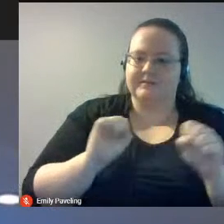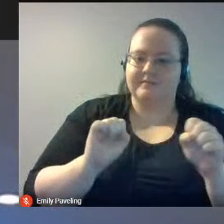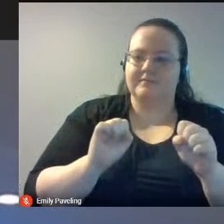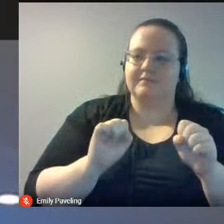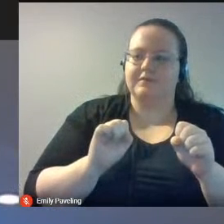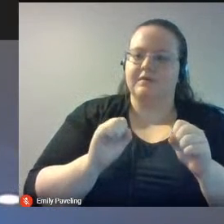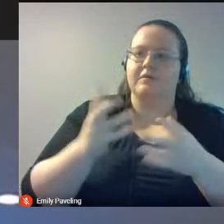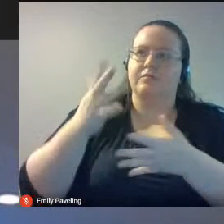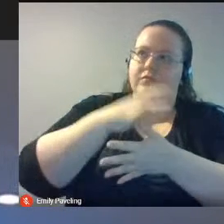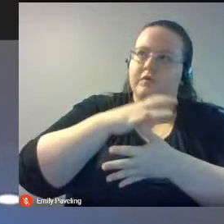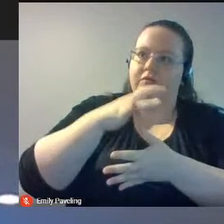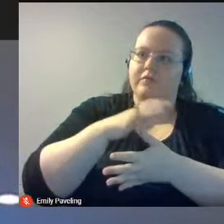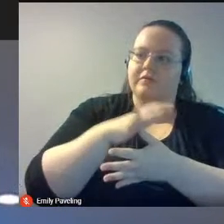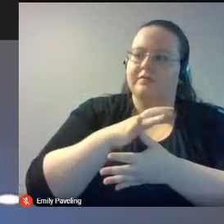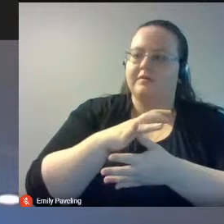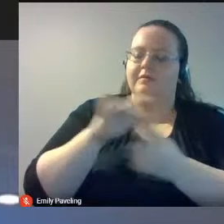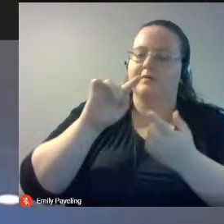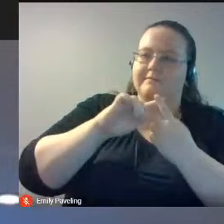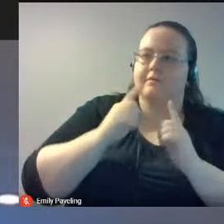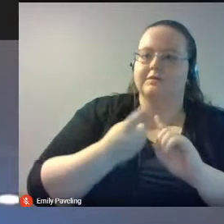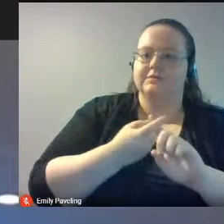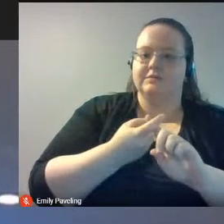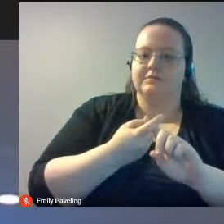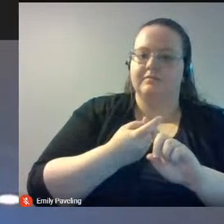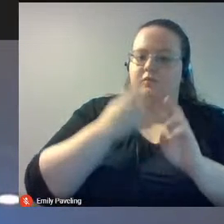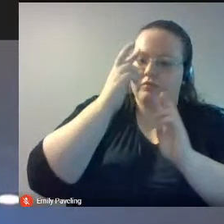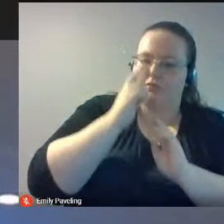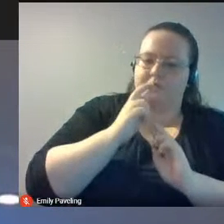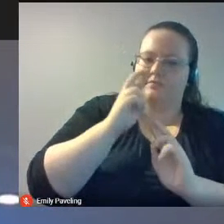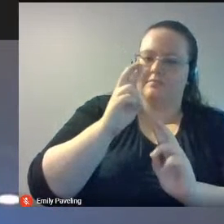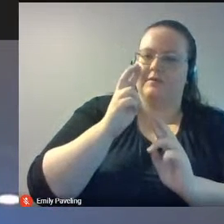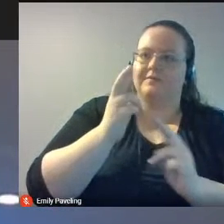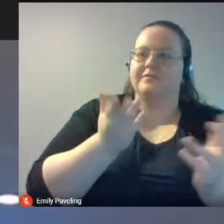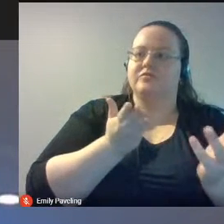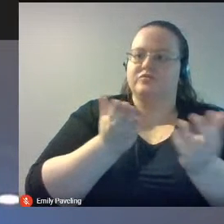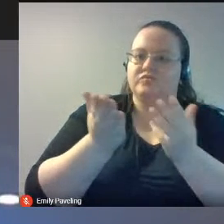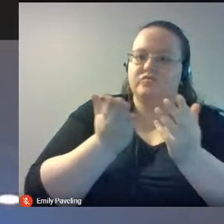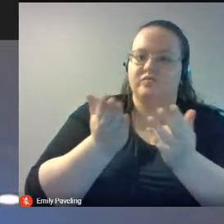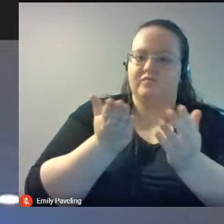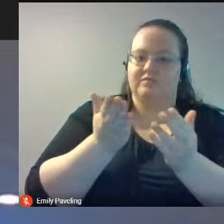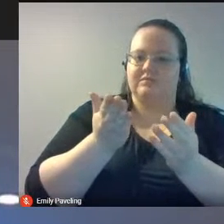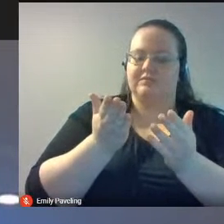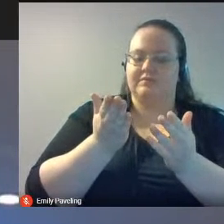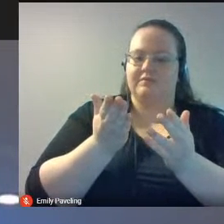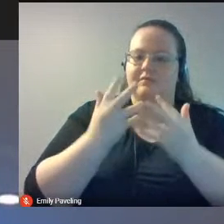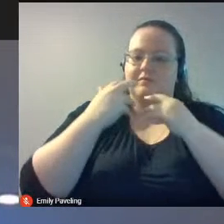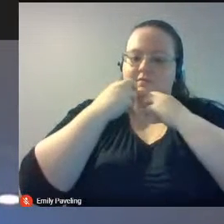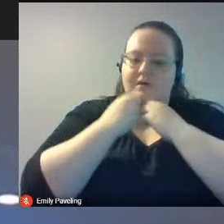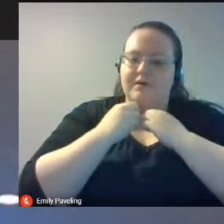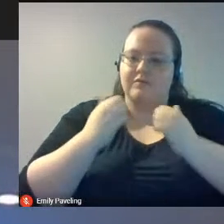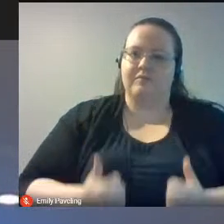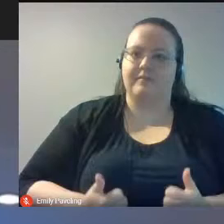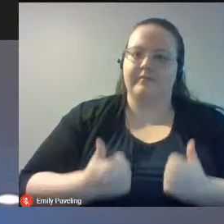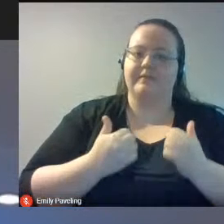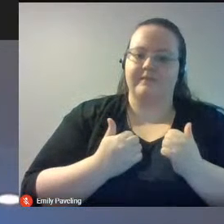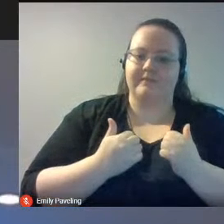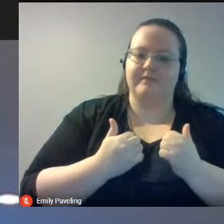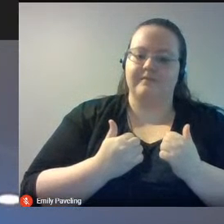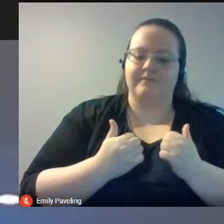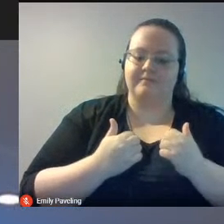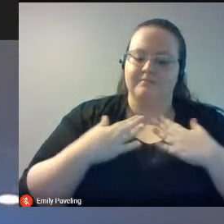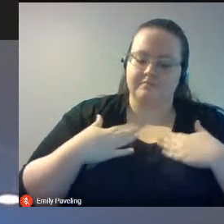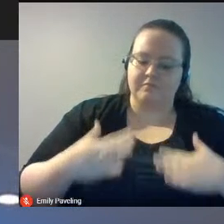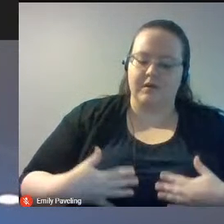friendship, respect for all, service of others, reverence for life, fitness